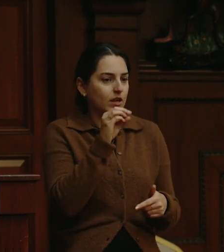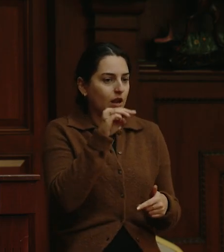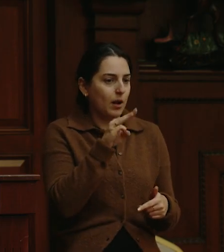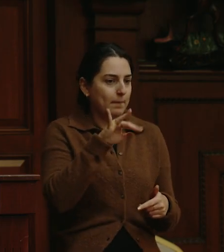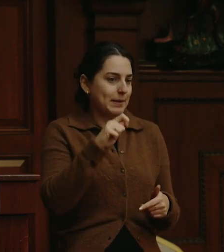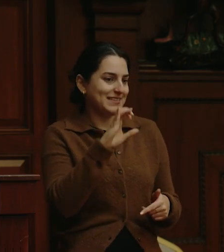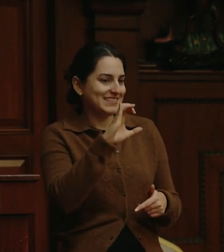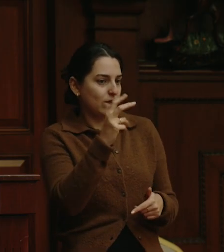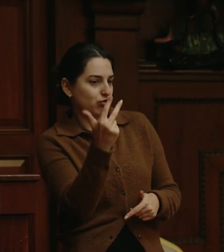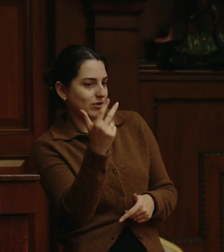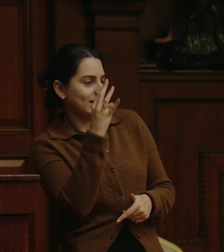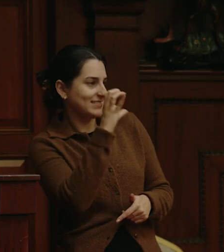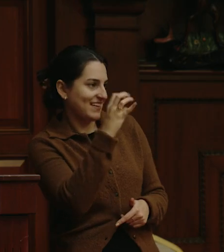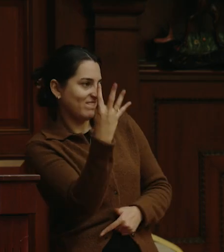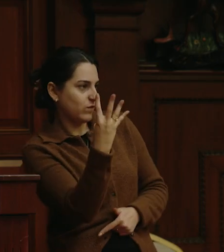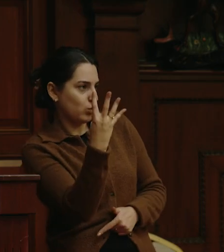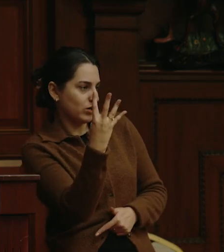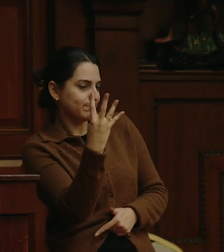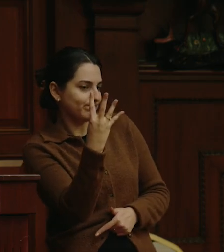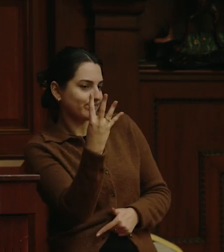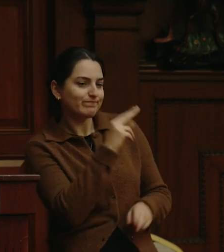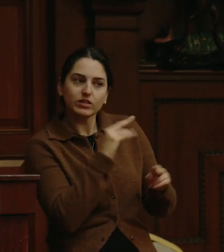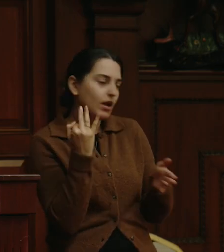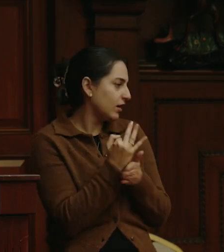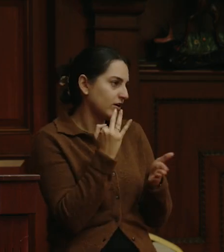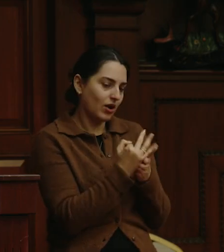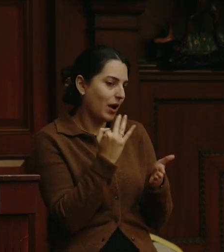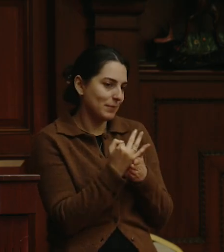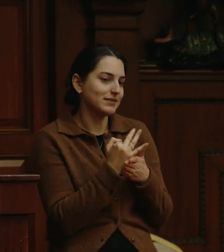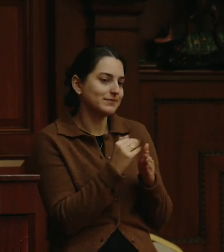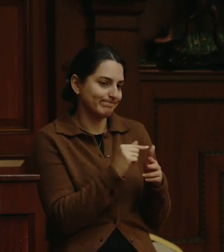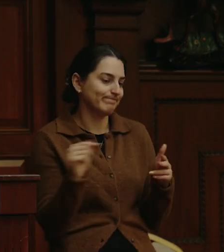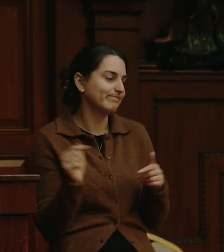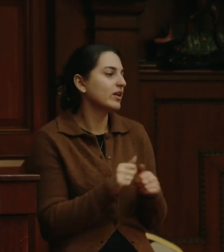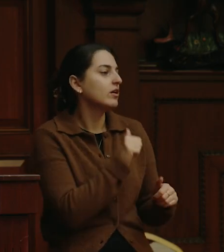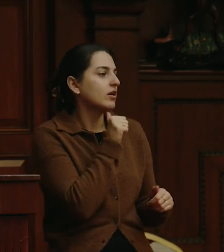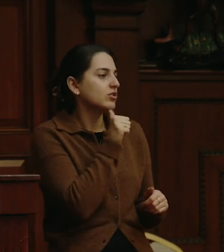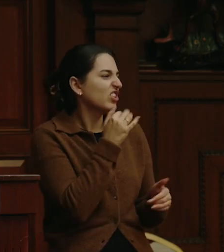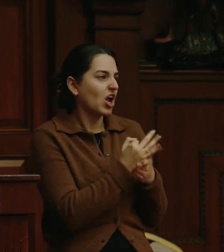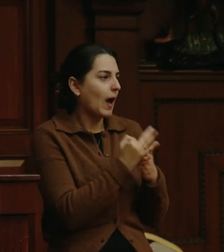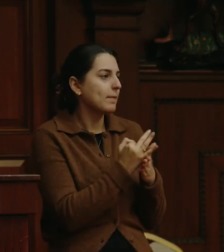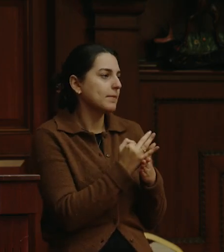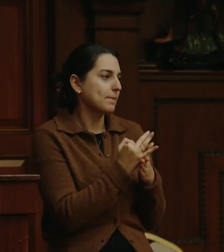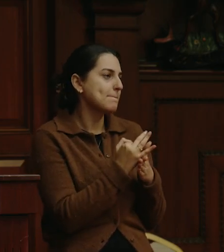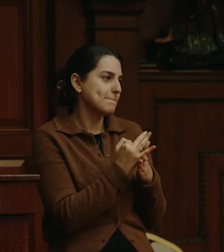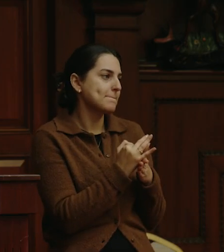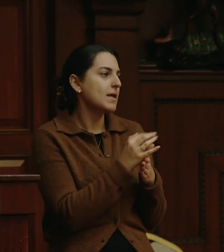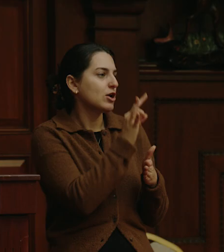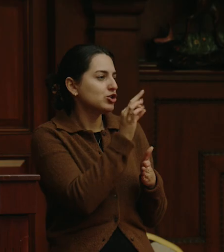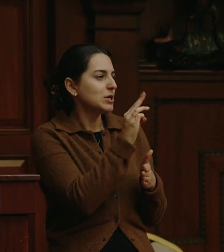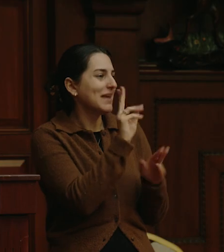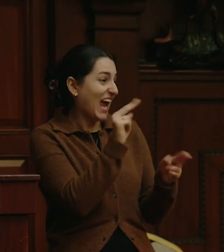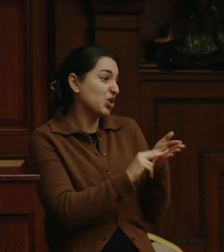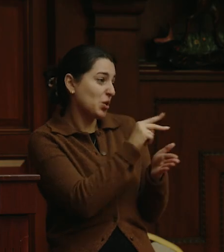and C4. Not a very commonly done blood test, but it is available to GPs. So